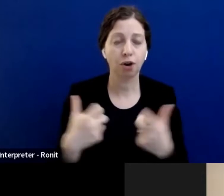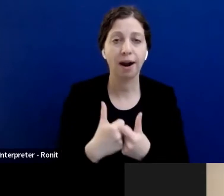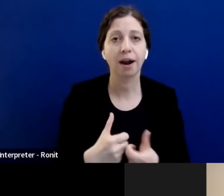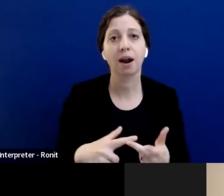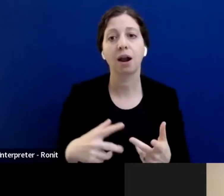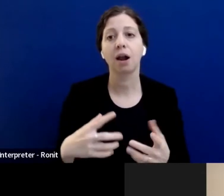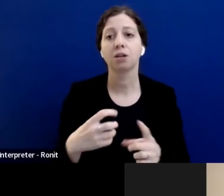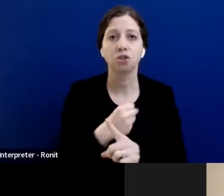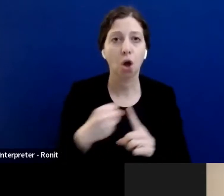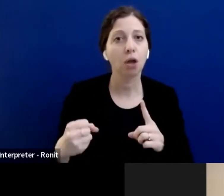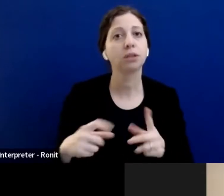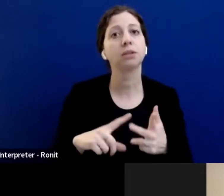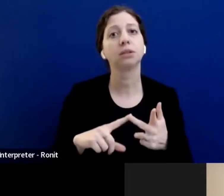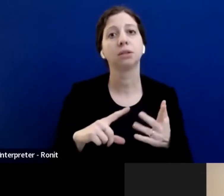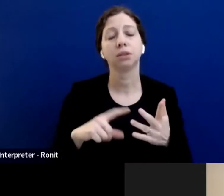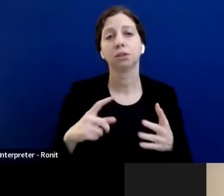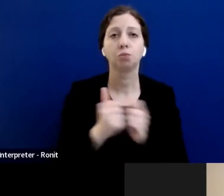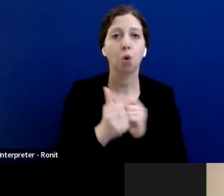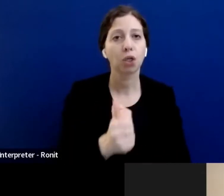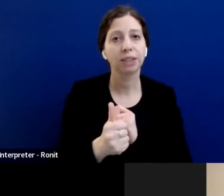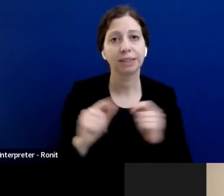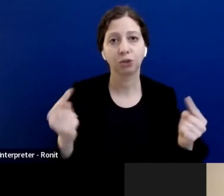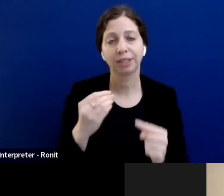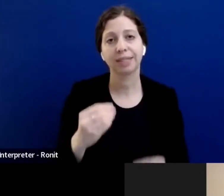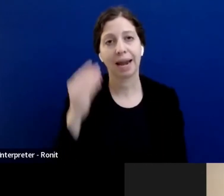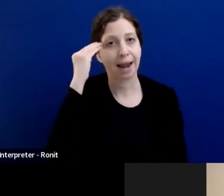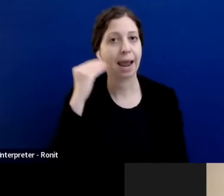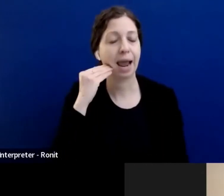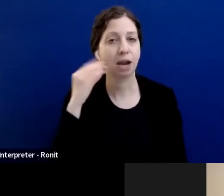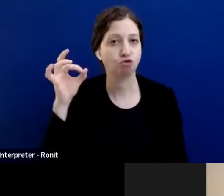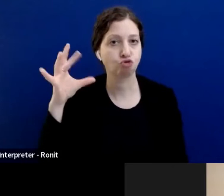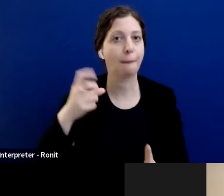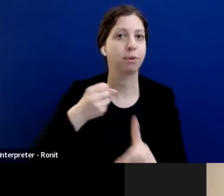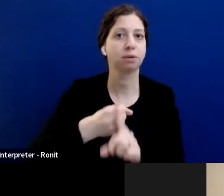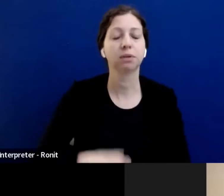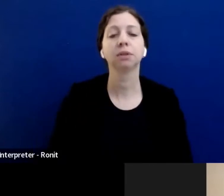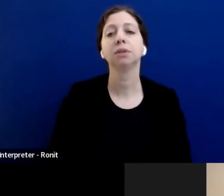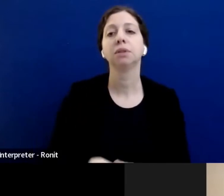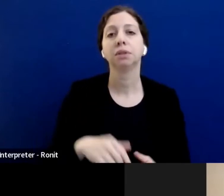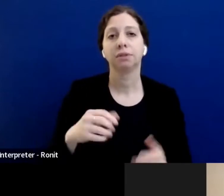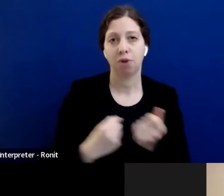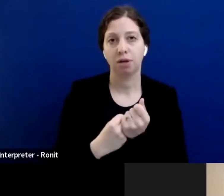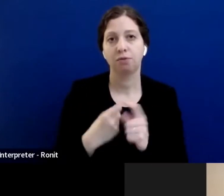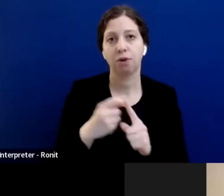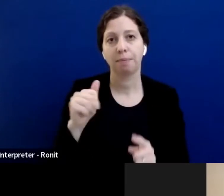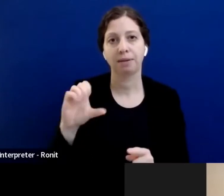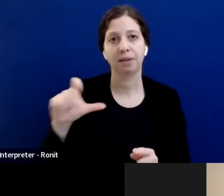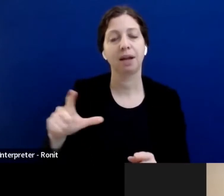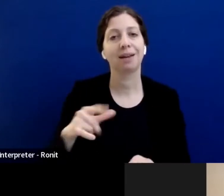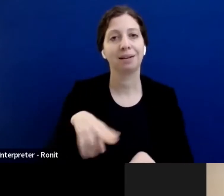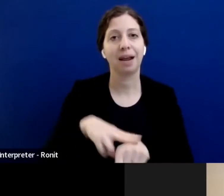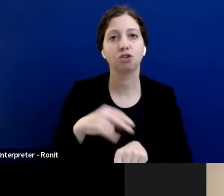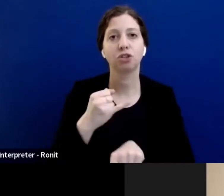sports injuries, and head traumas. Data from studies funded by ACL's National Institute for